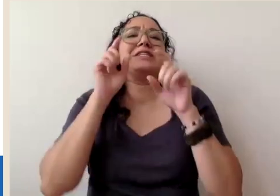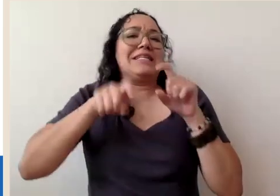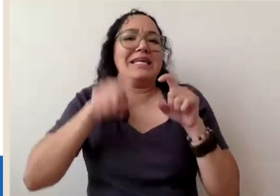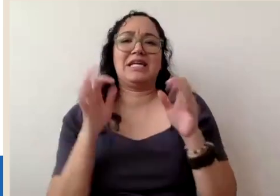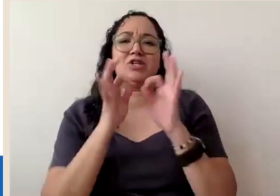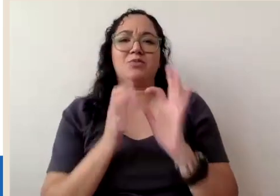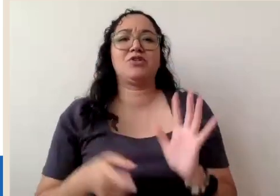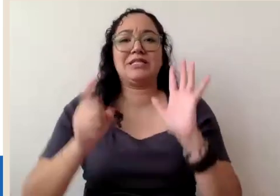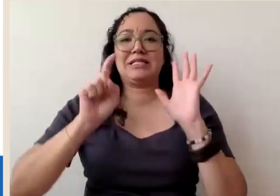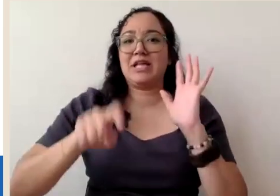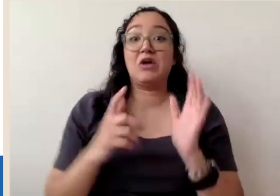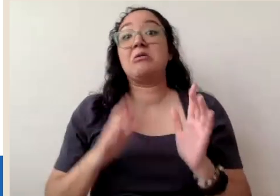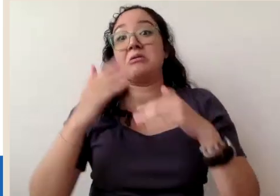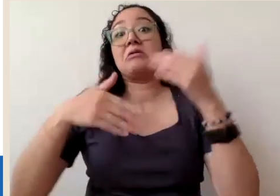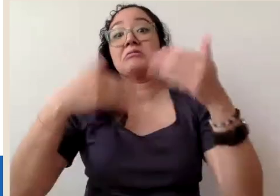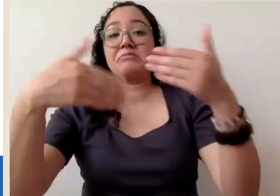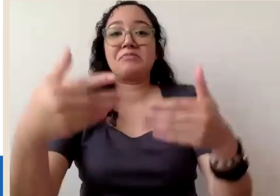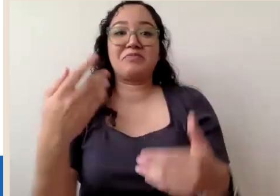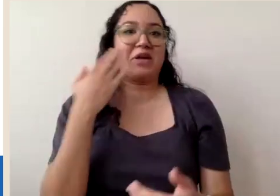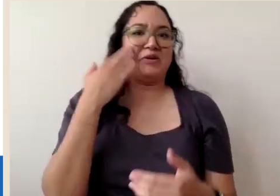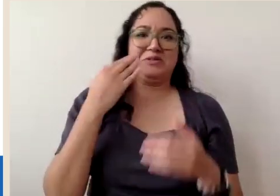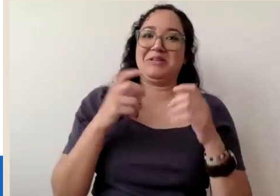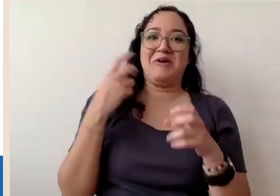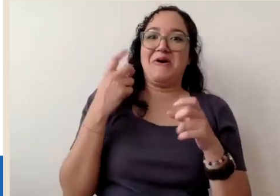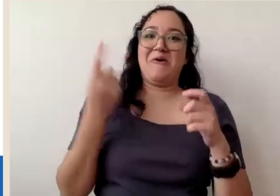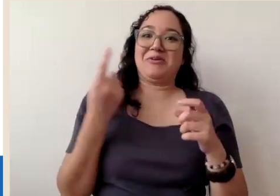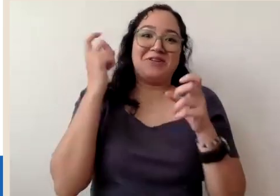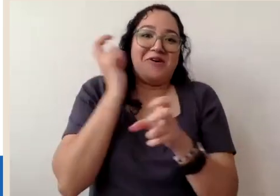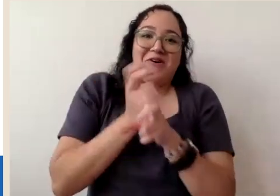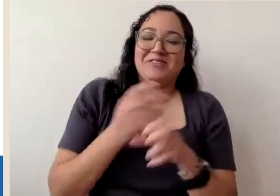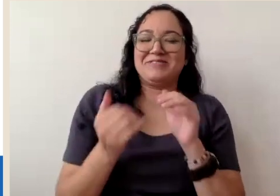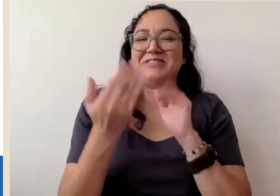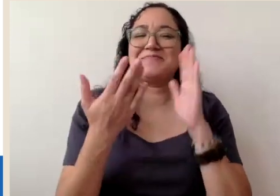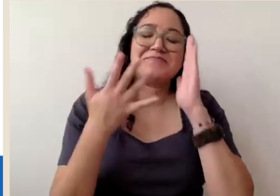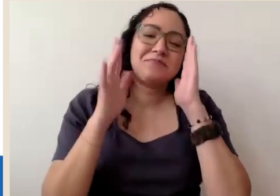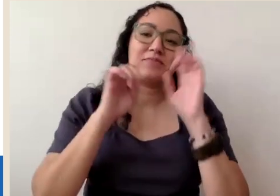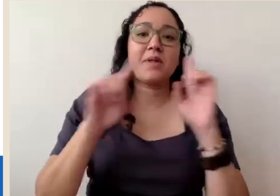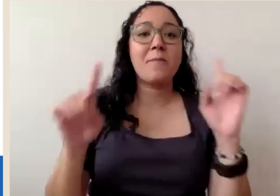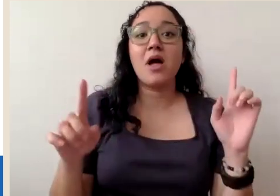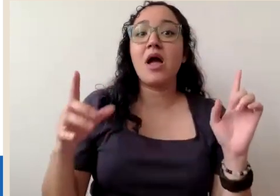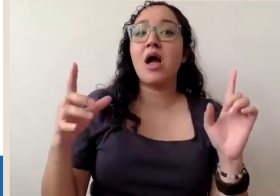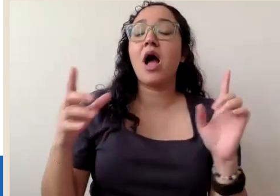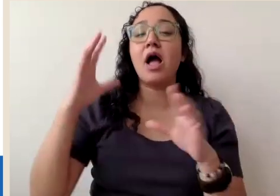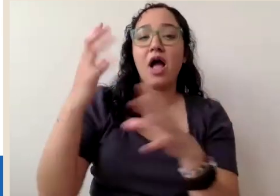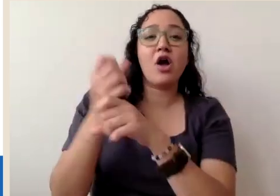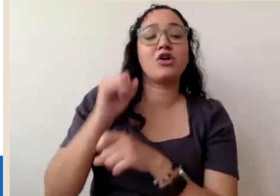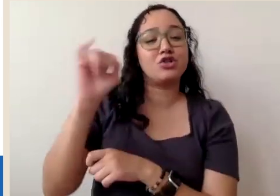still didn't have enough interpreters. But fast forward a little bit, that was always a challenge. I took a job in a high